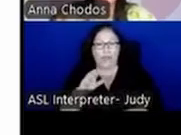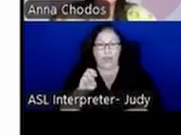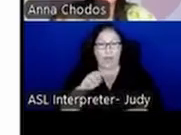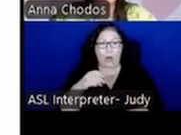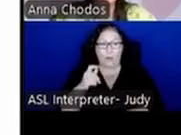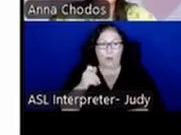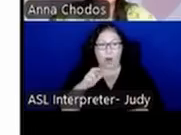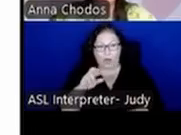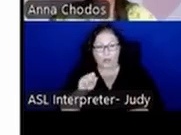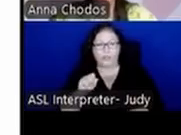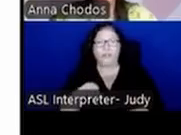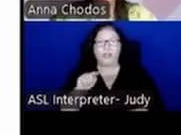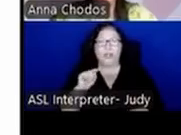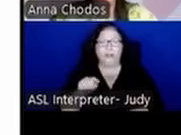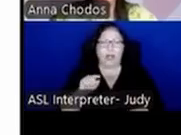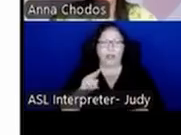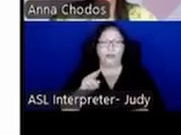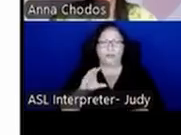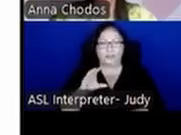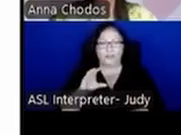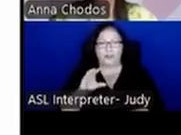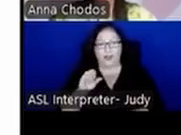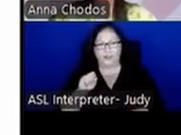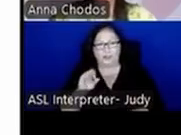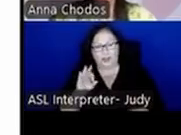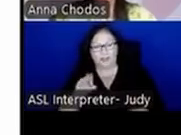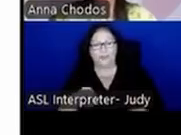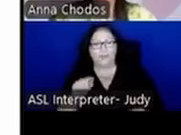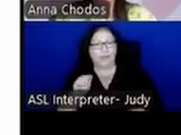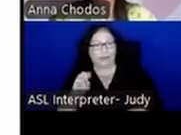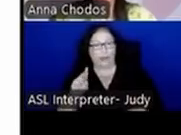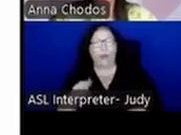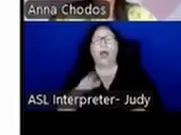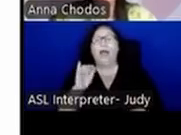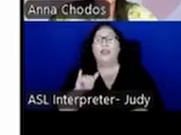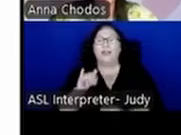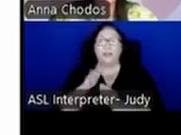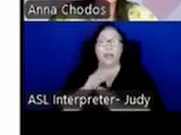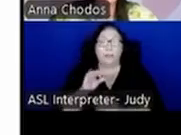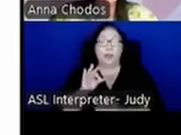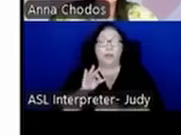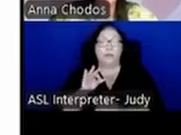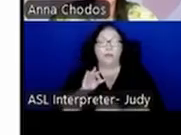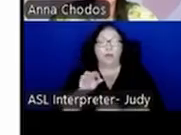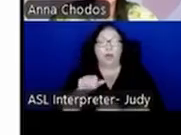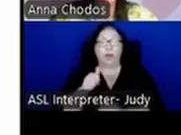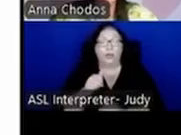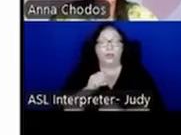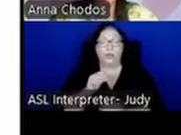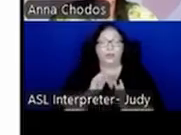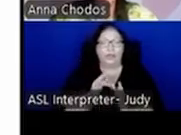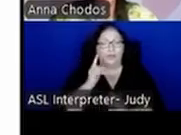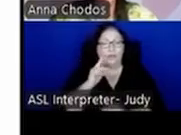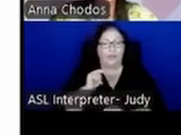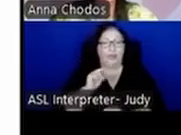carepartners.ucsf.edu, but that's, of course, sort of on top of the microsite for the NSCS. You